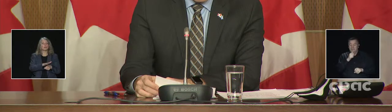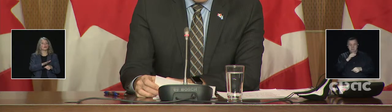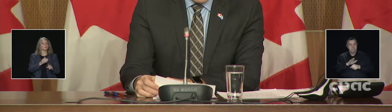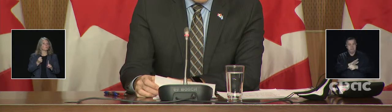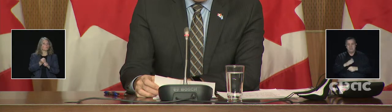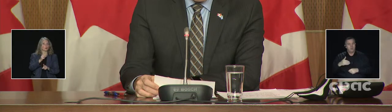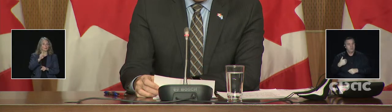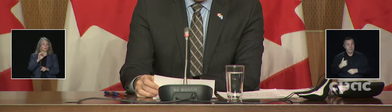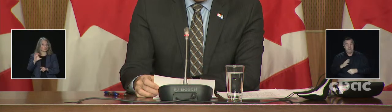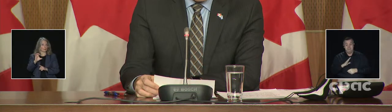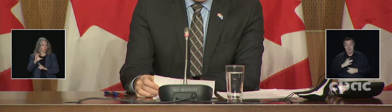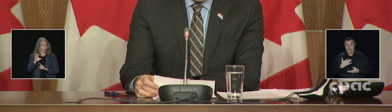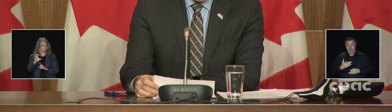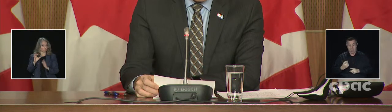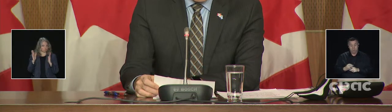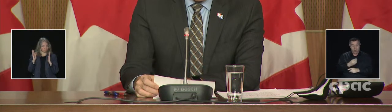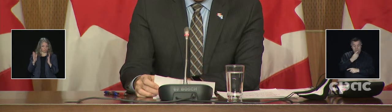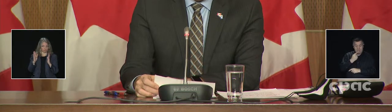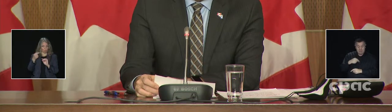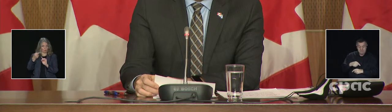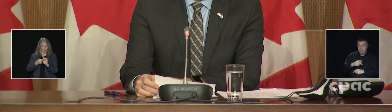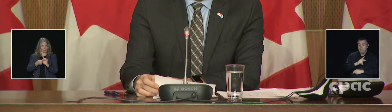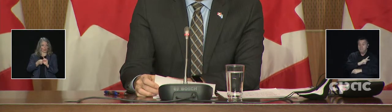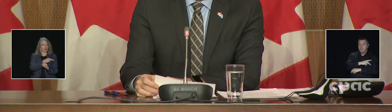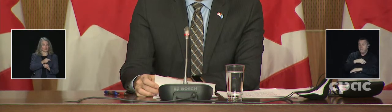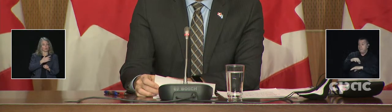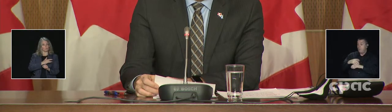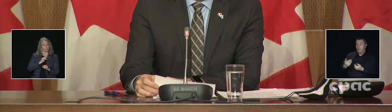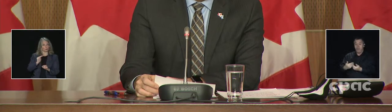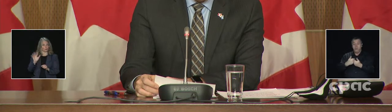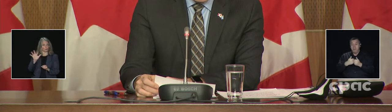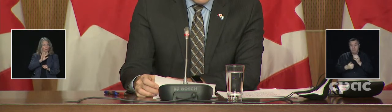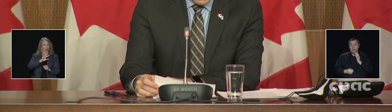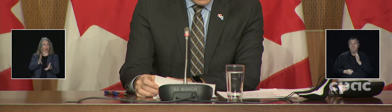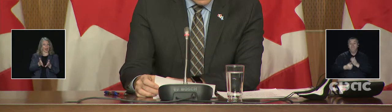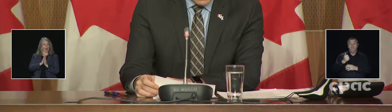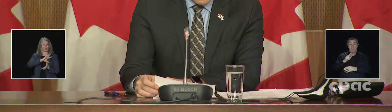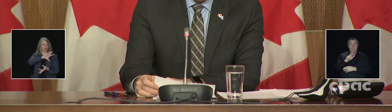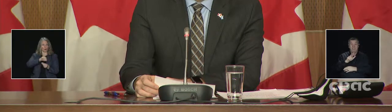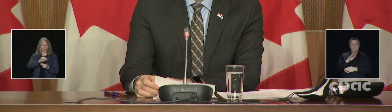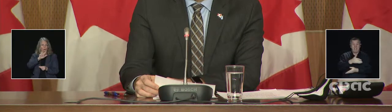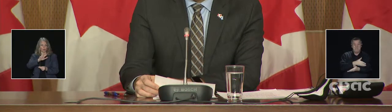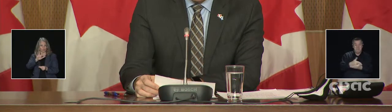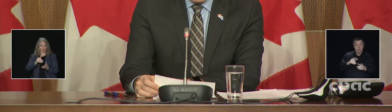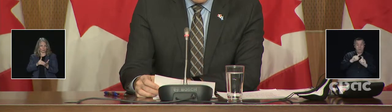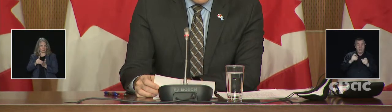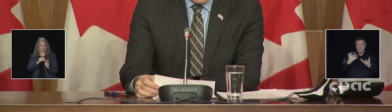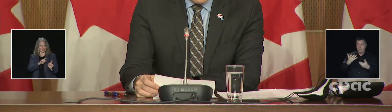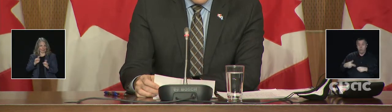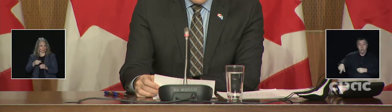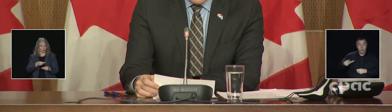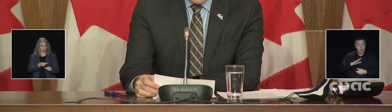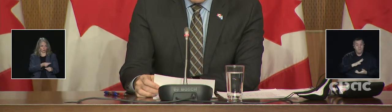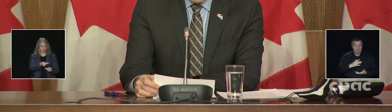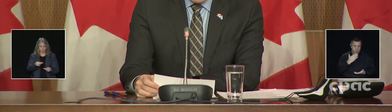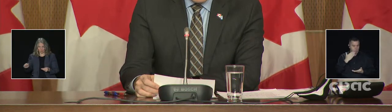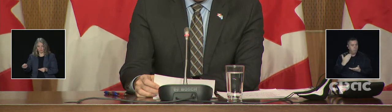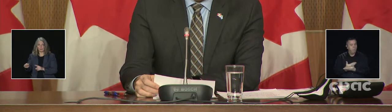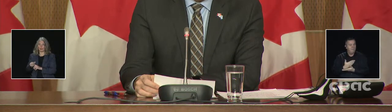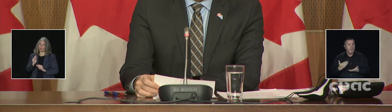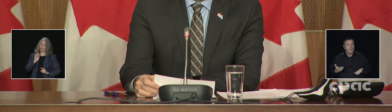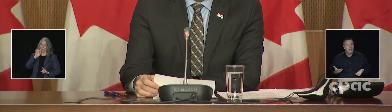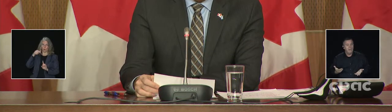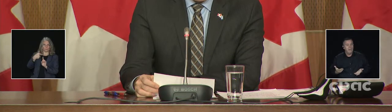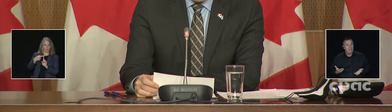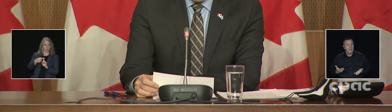December only, provinces and territories have requested around 35 million tests. This is very good news, and we will ensure